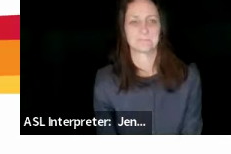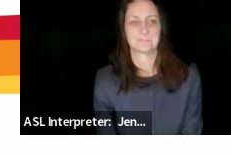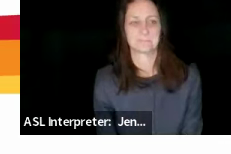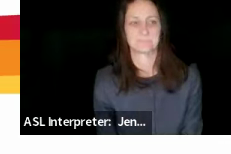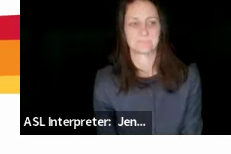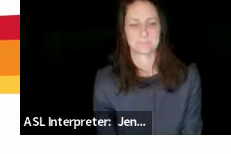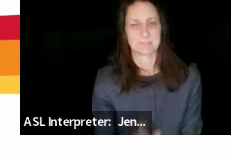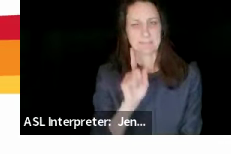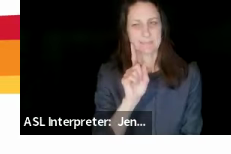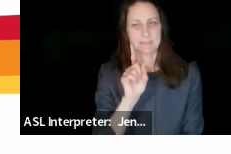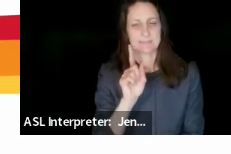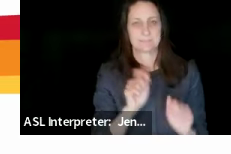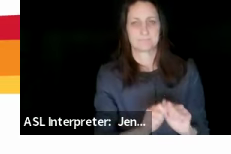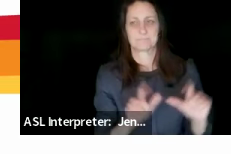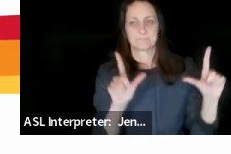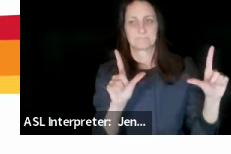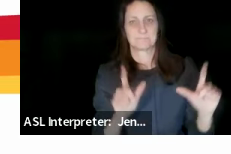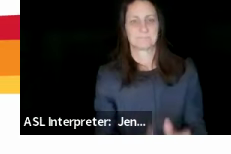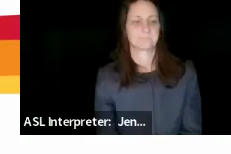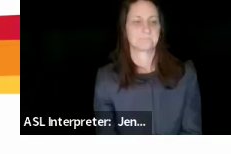one sec.